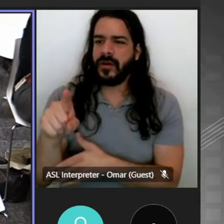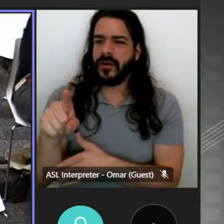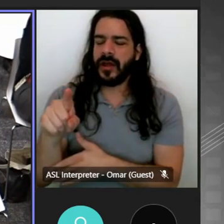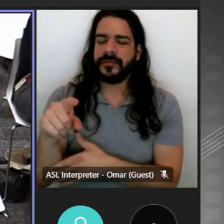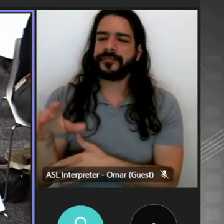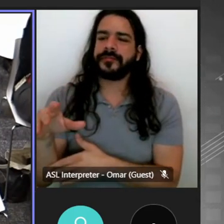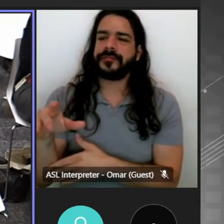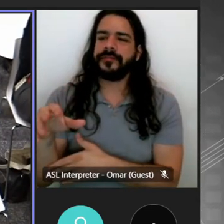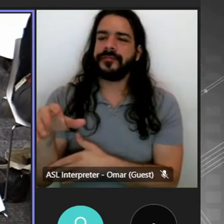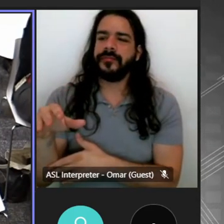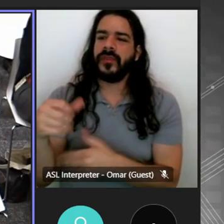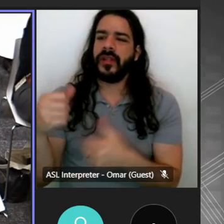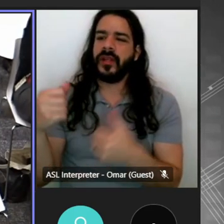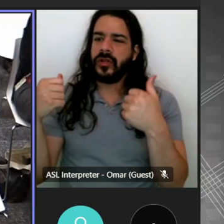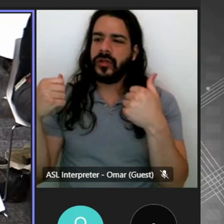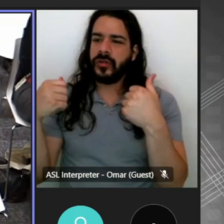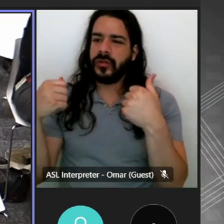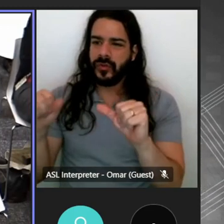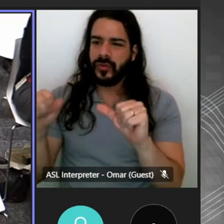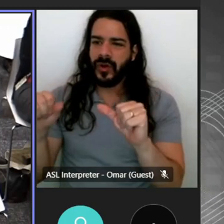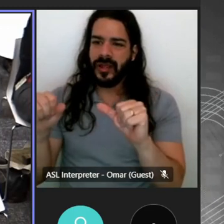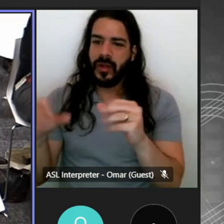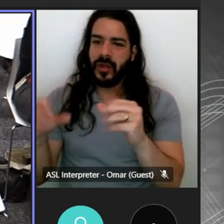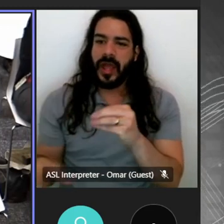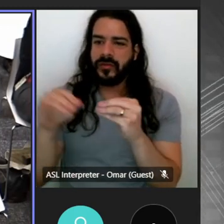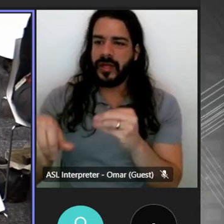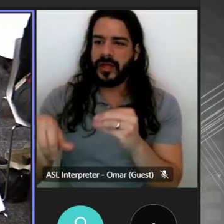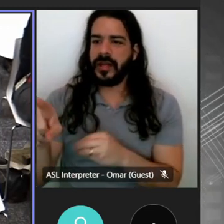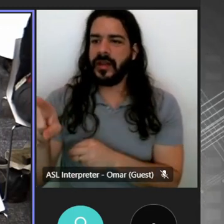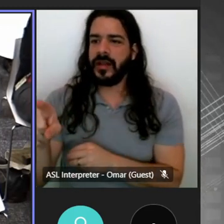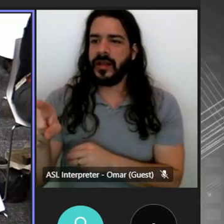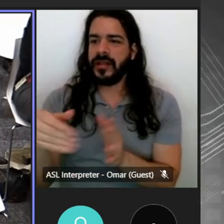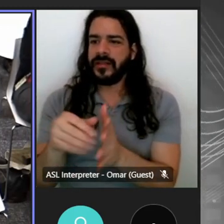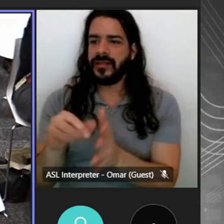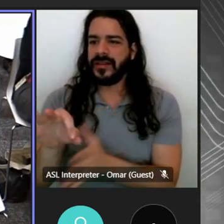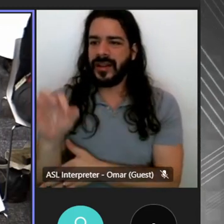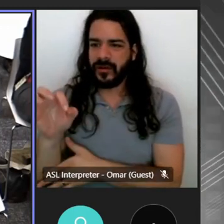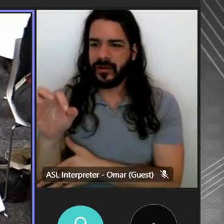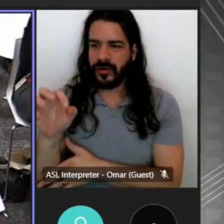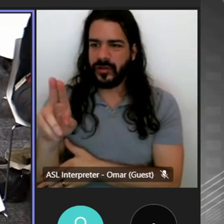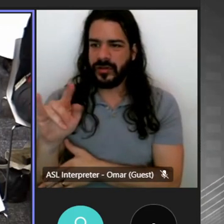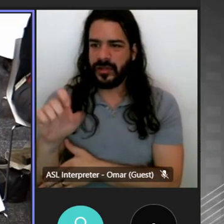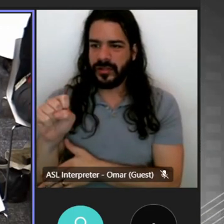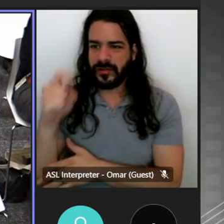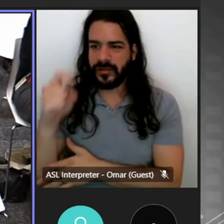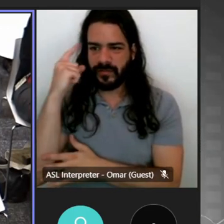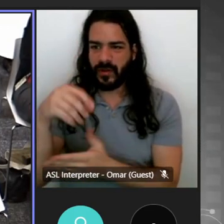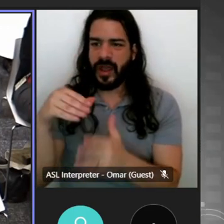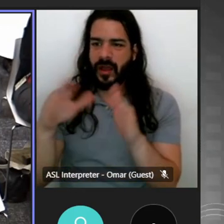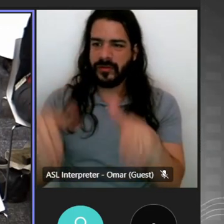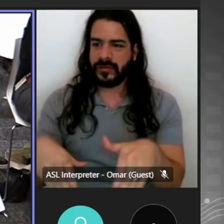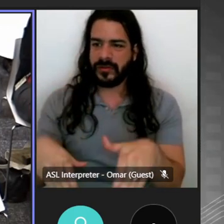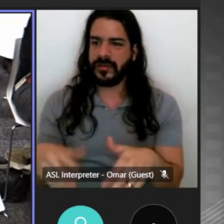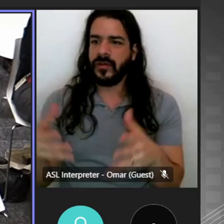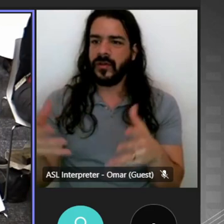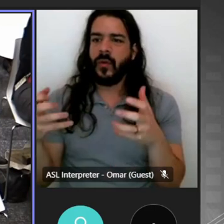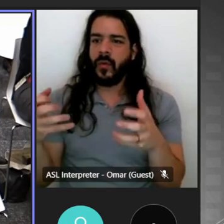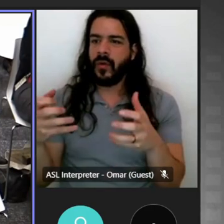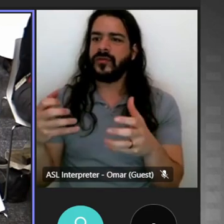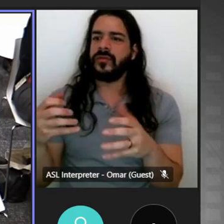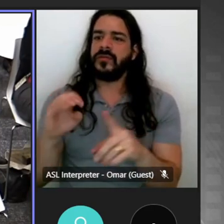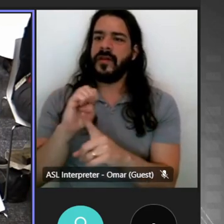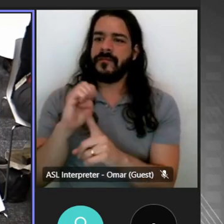Bowser's goal for 1,990 units of new affordable housing in Ward 3. We want the sites to be beautiful and